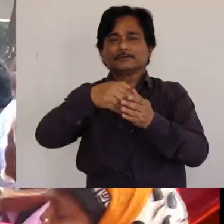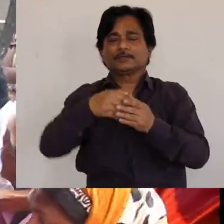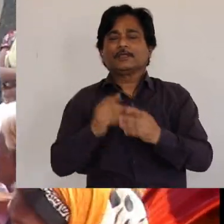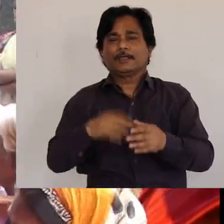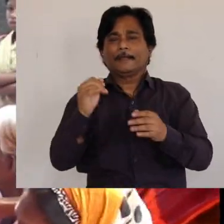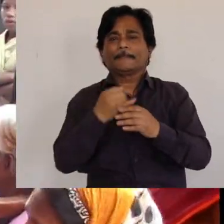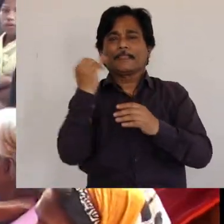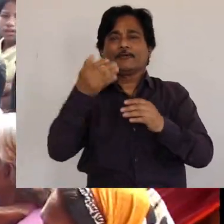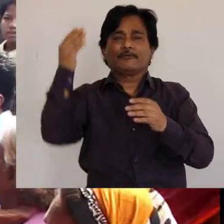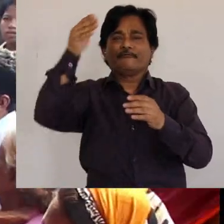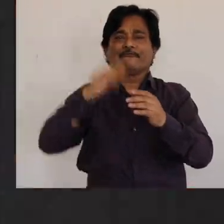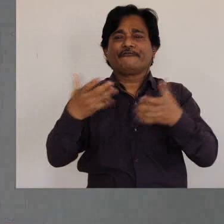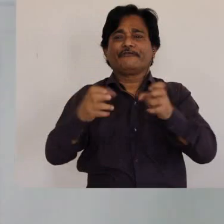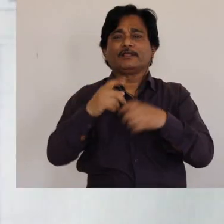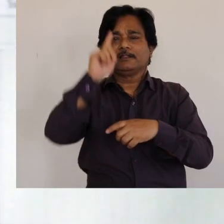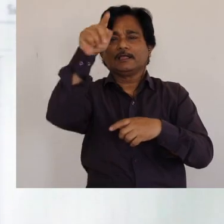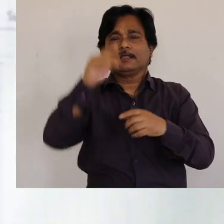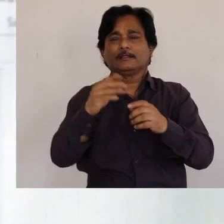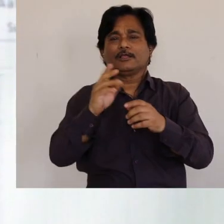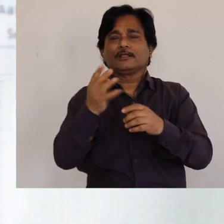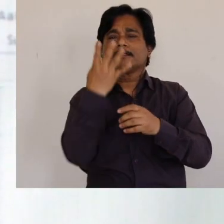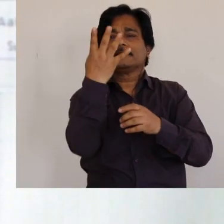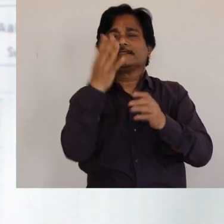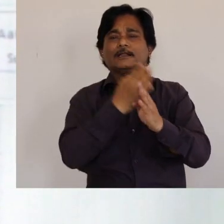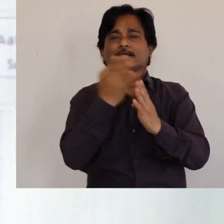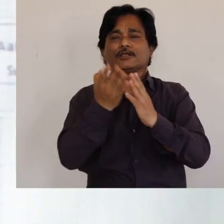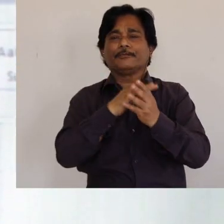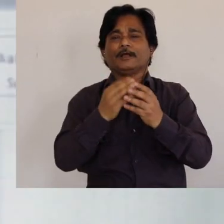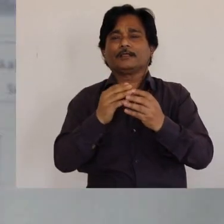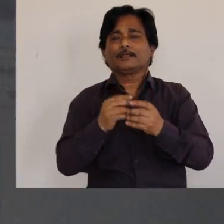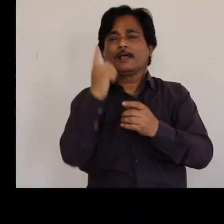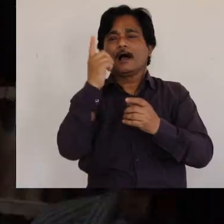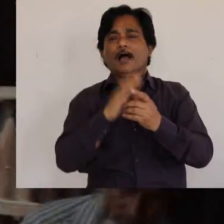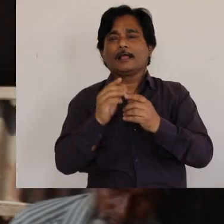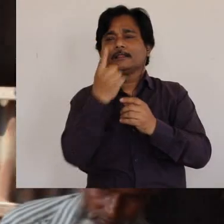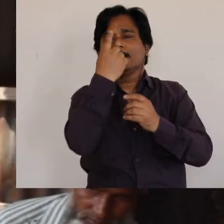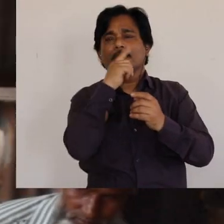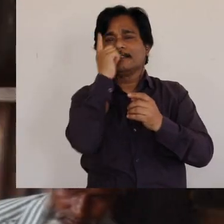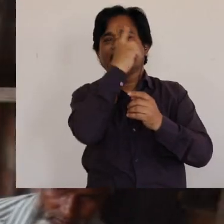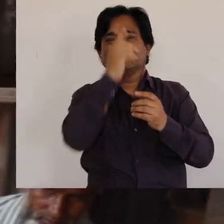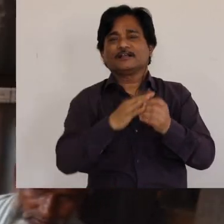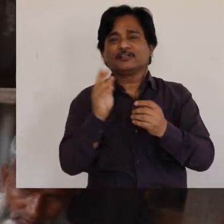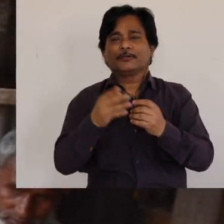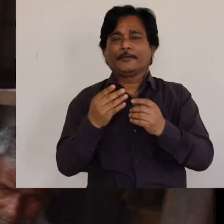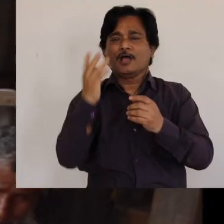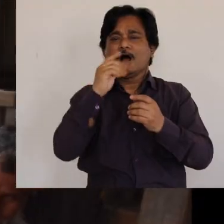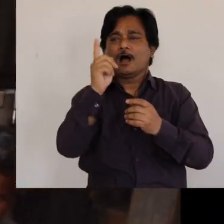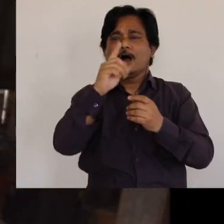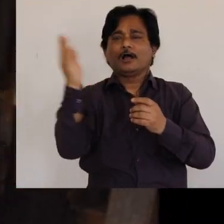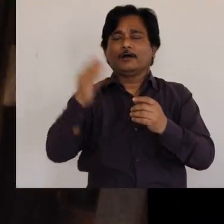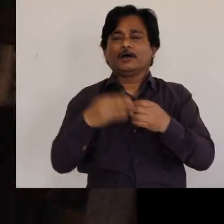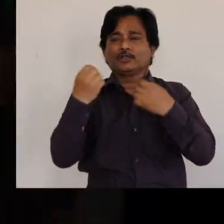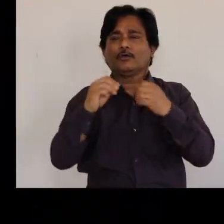For field visit, participants were divided into 4 groups. Each group was led by a group leader. The 4 groups were guided by